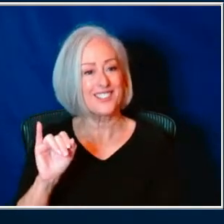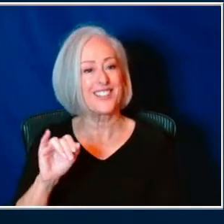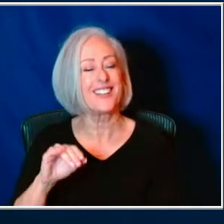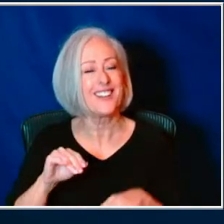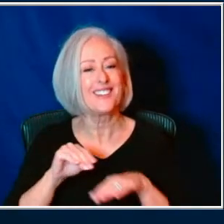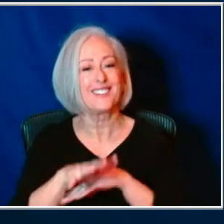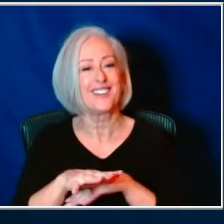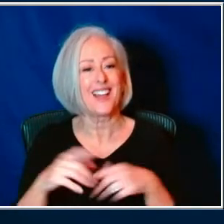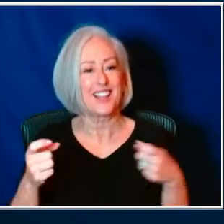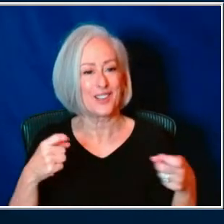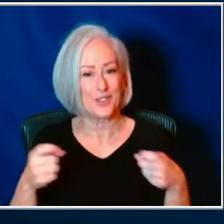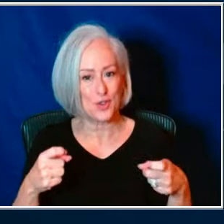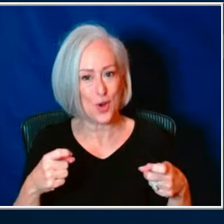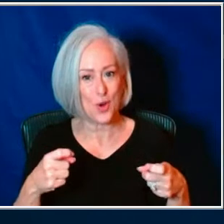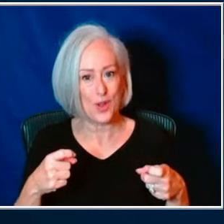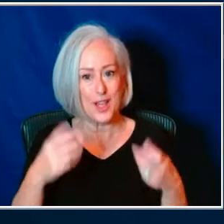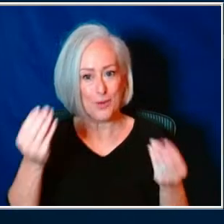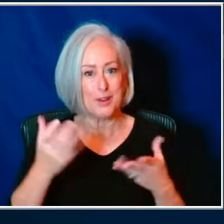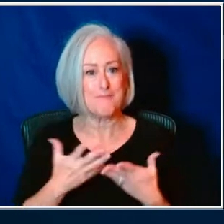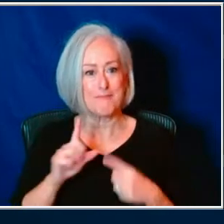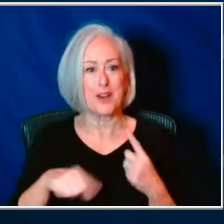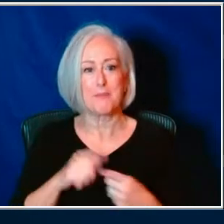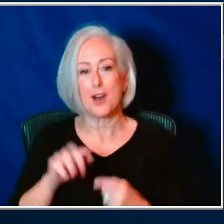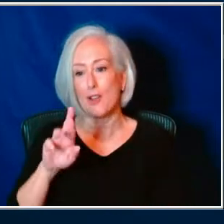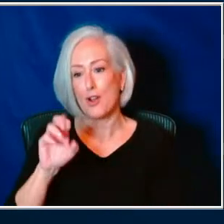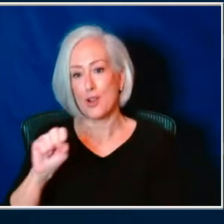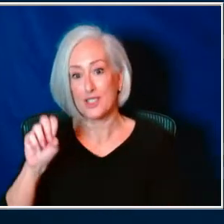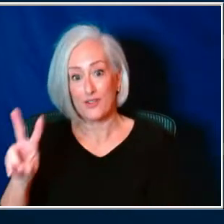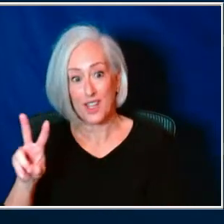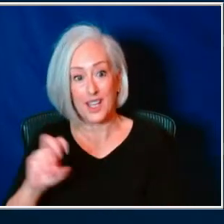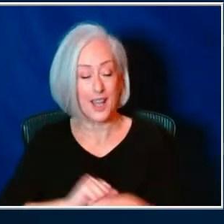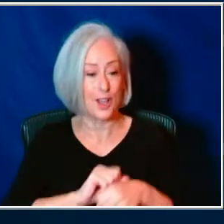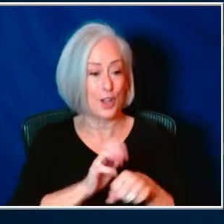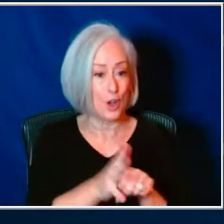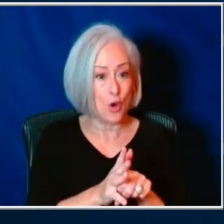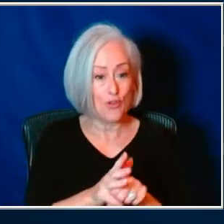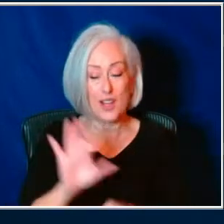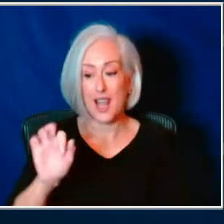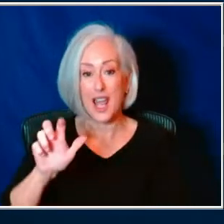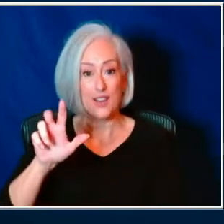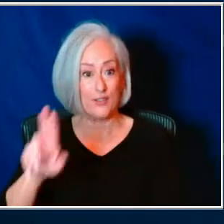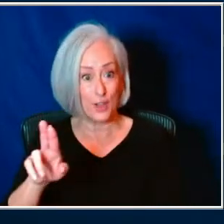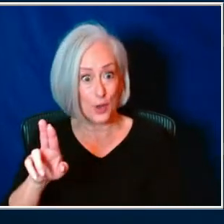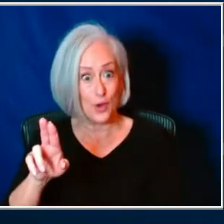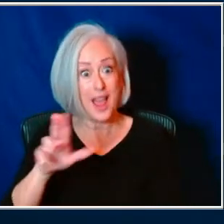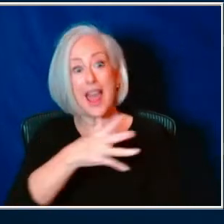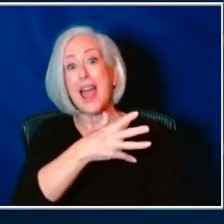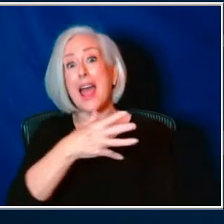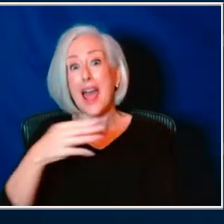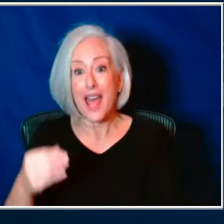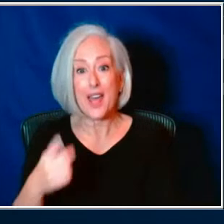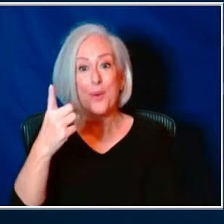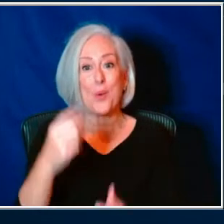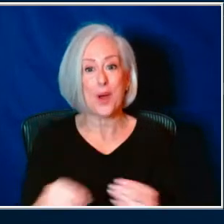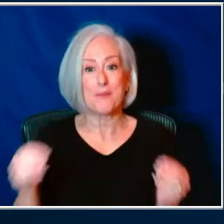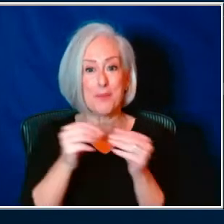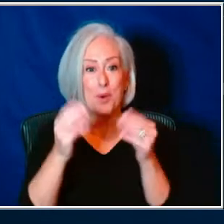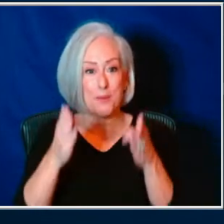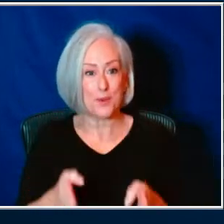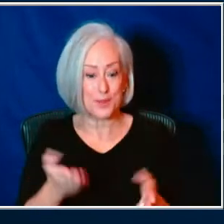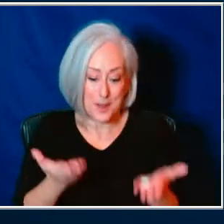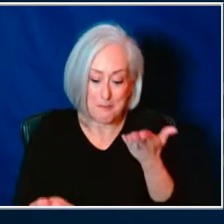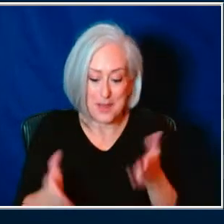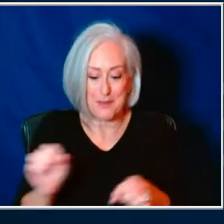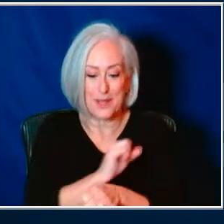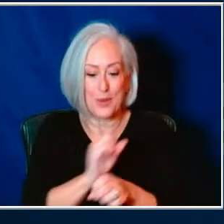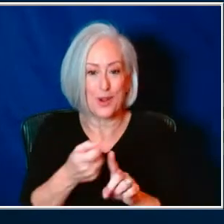of COVID, RSV, and flu cases. And Hawkeye, we're going to talk about one more guy who may be working home today